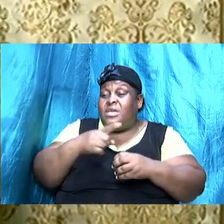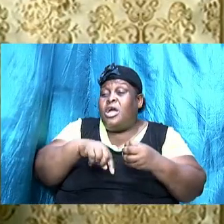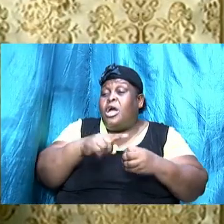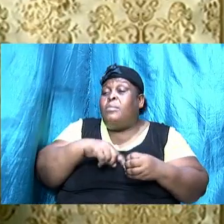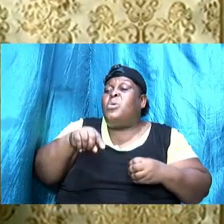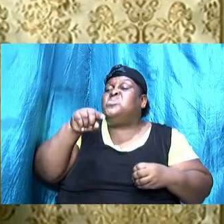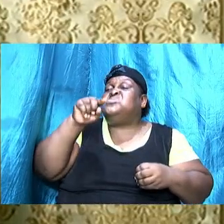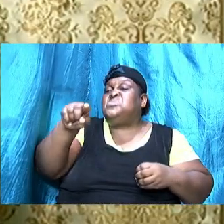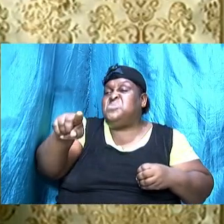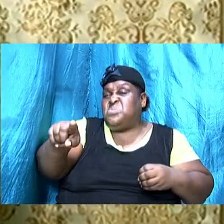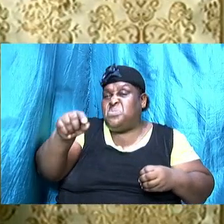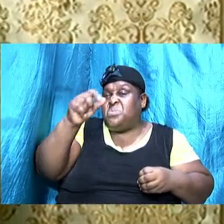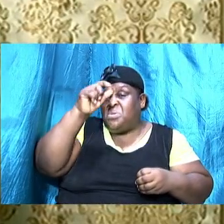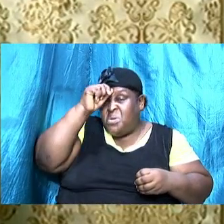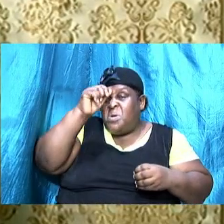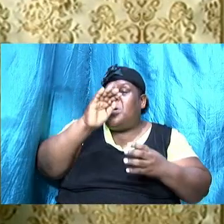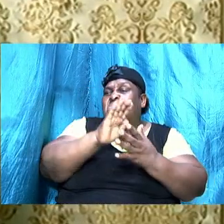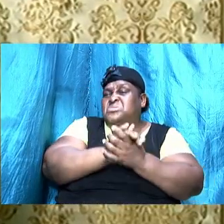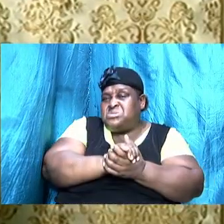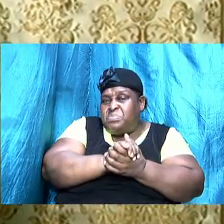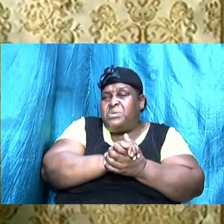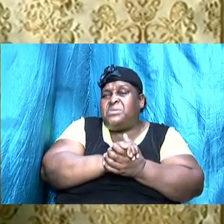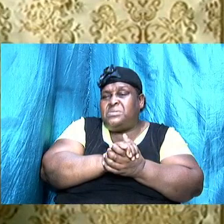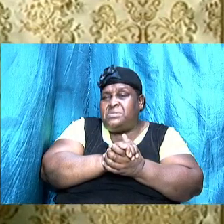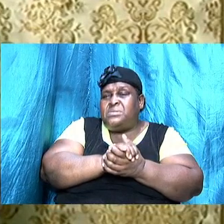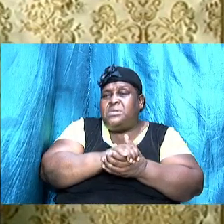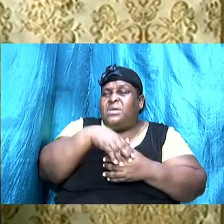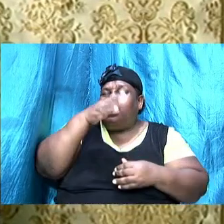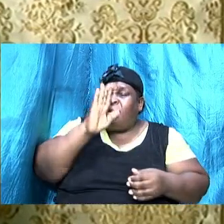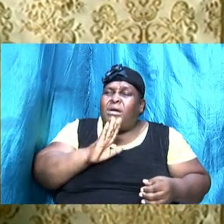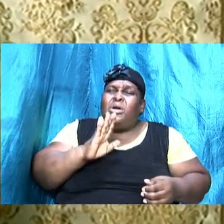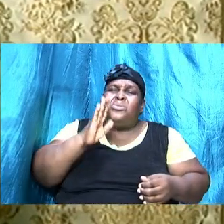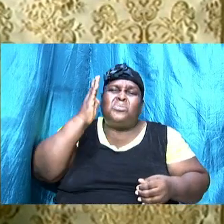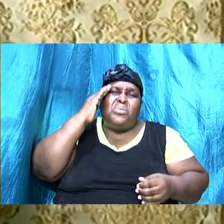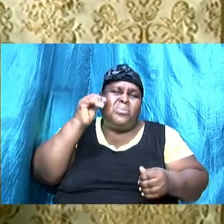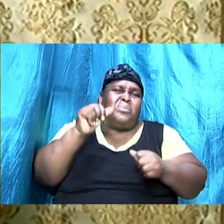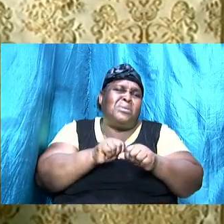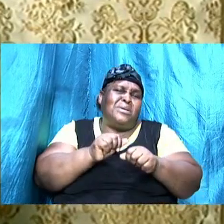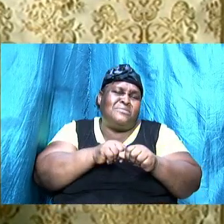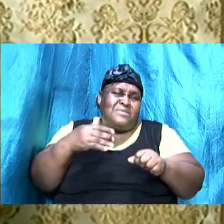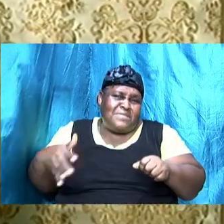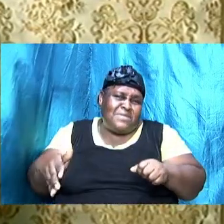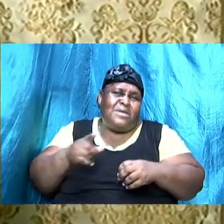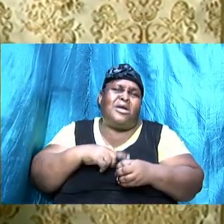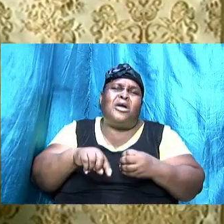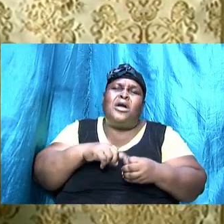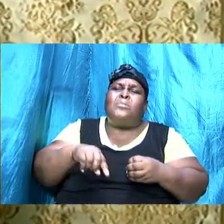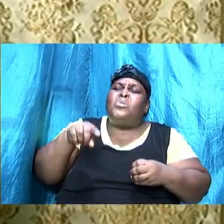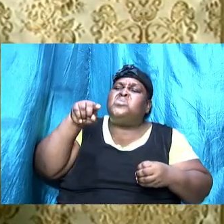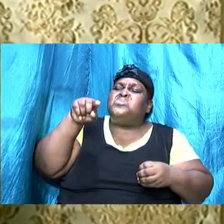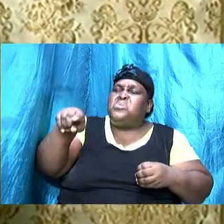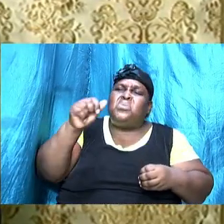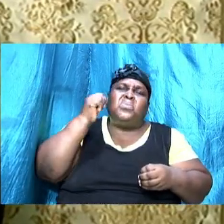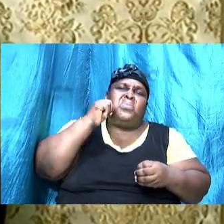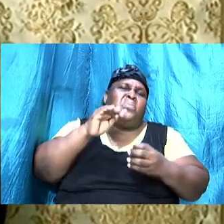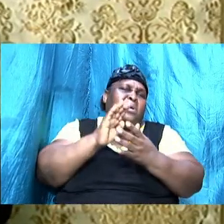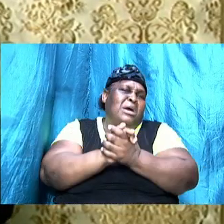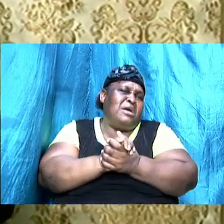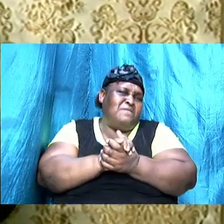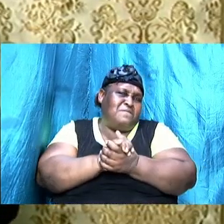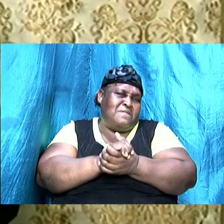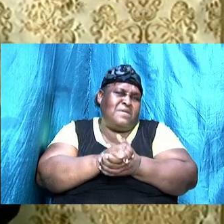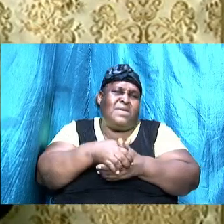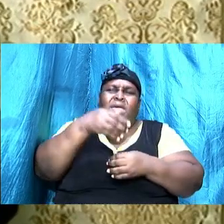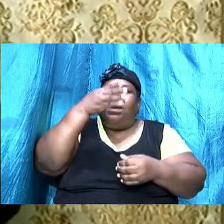Sir, he knew everything about you, and he knows everything about you, ma'am. And he